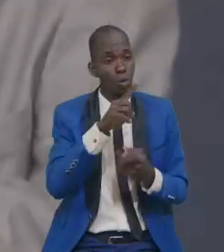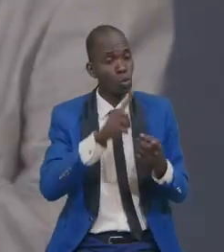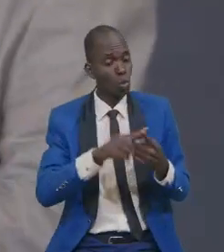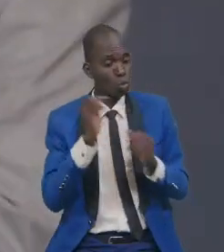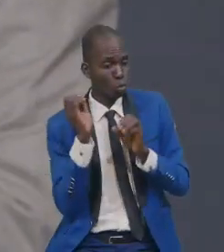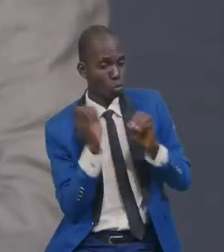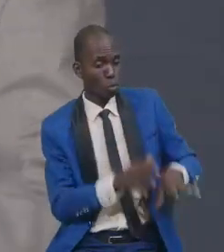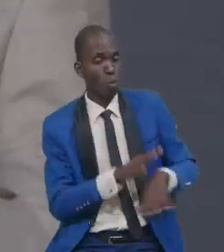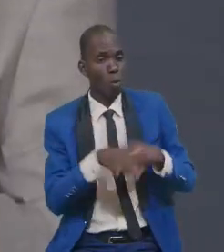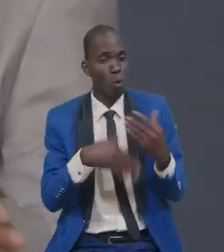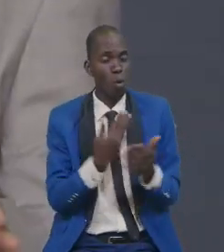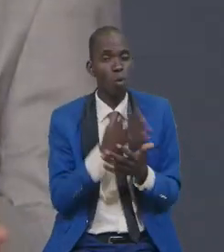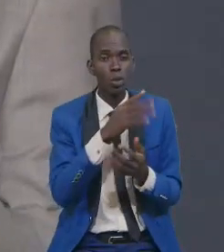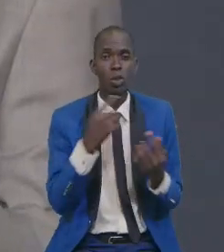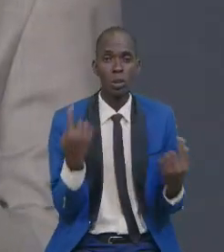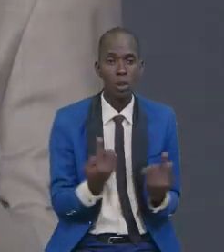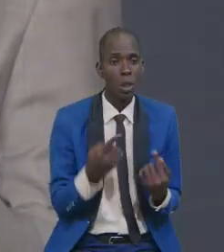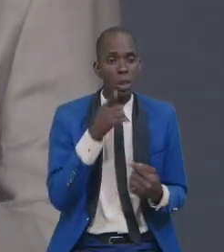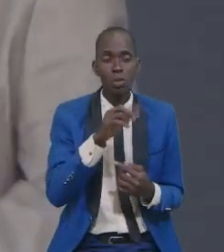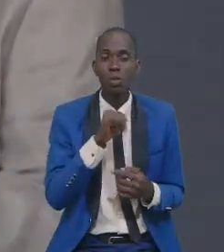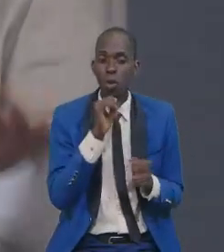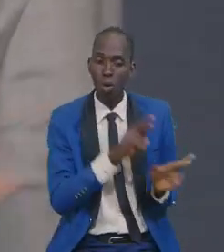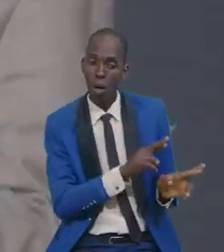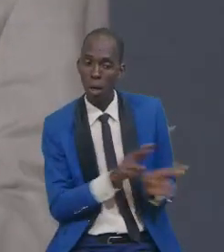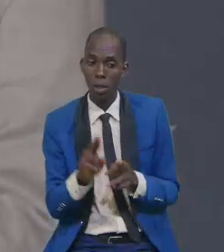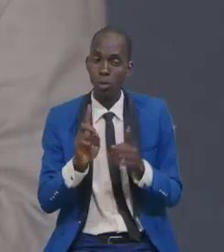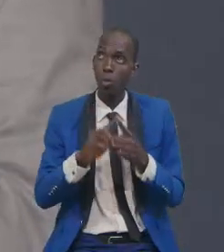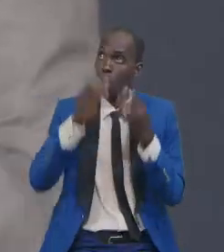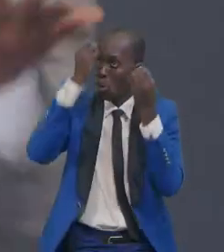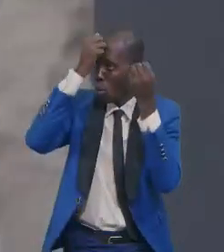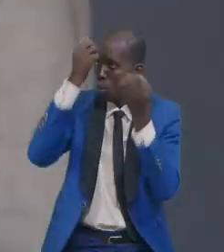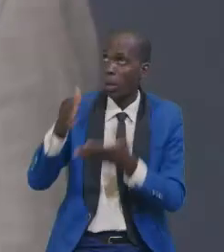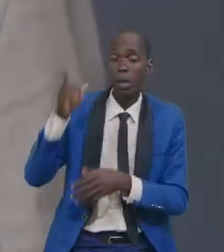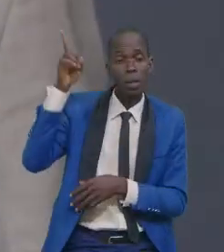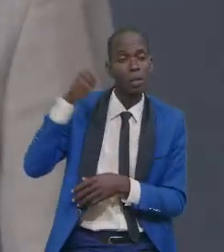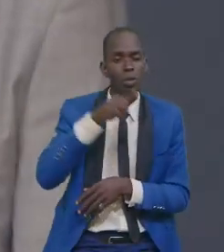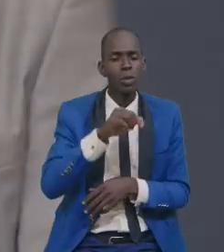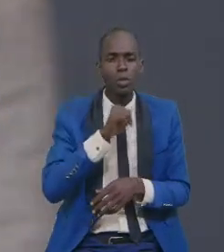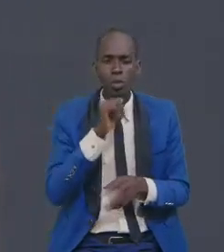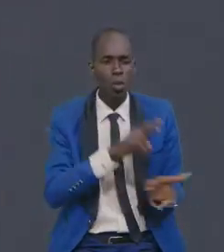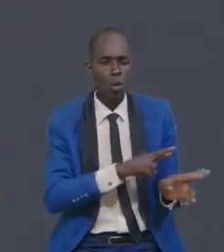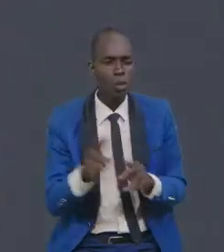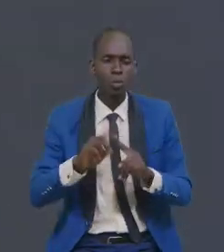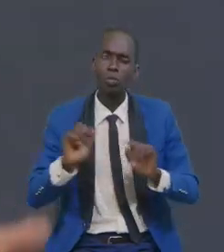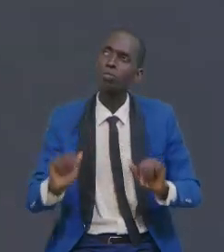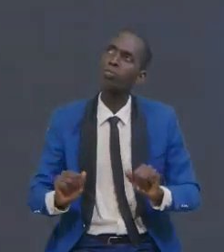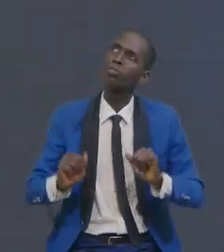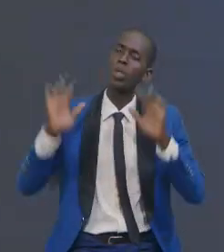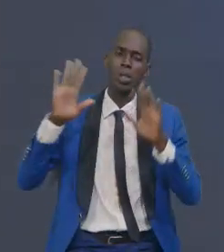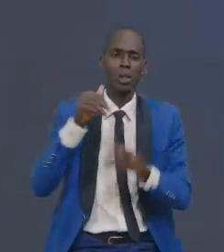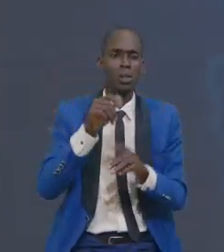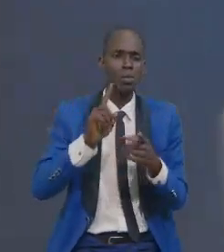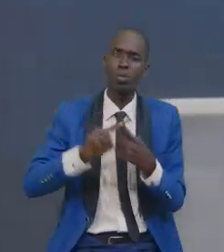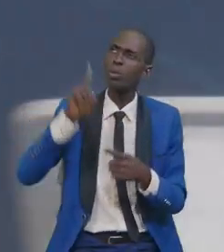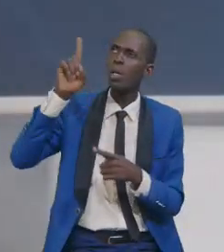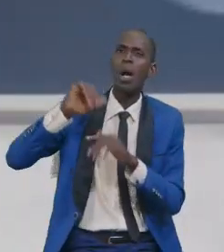you are not willing to obey him, and you're not willing to commit yourself unto him, how do